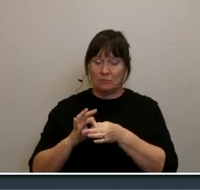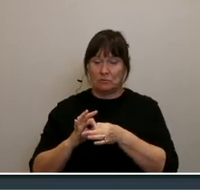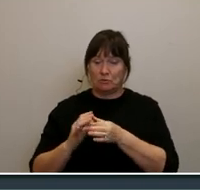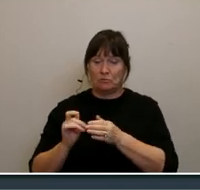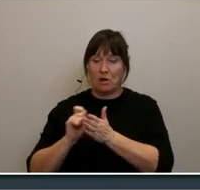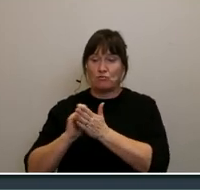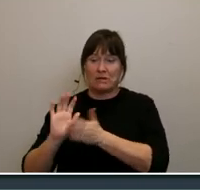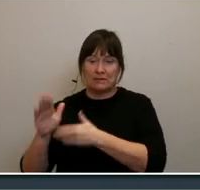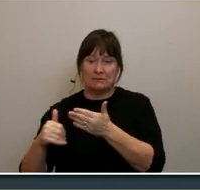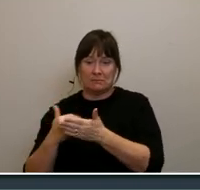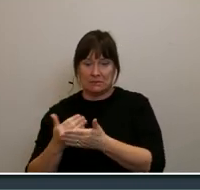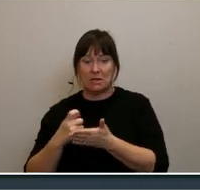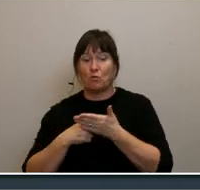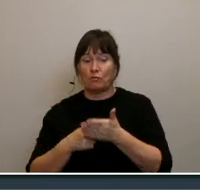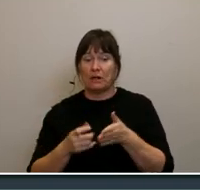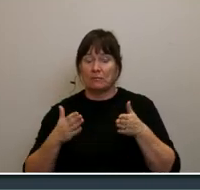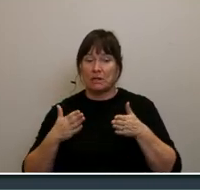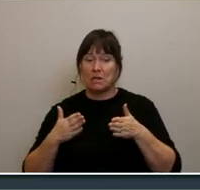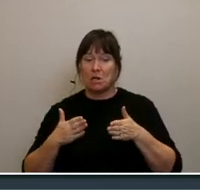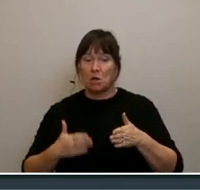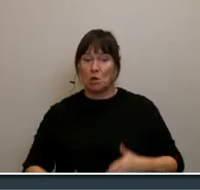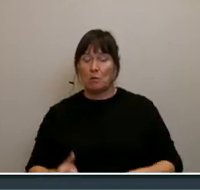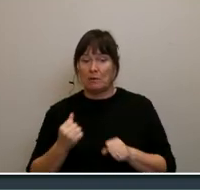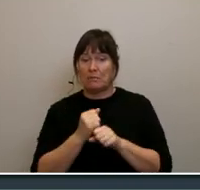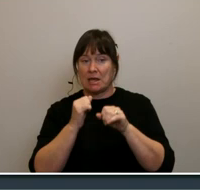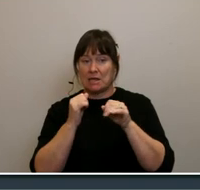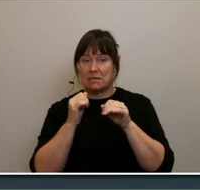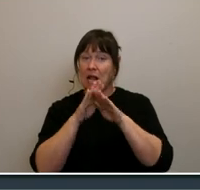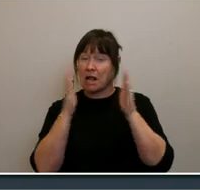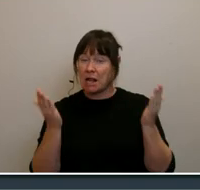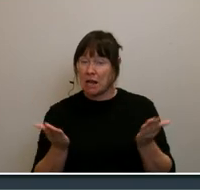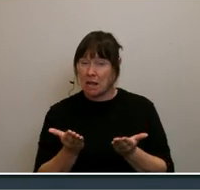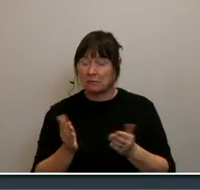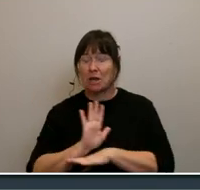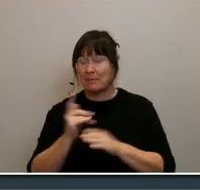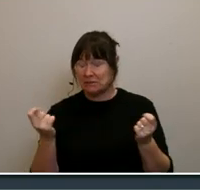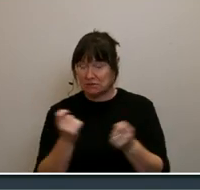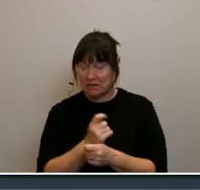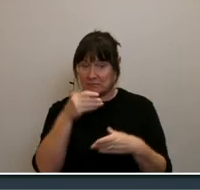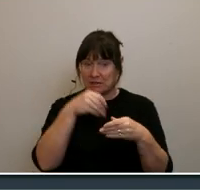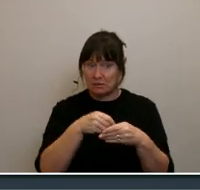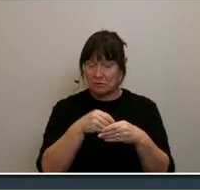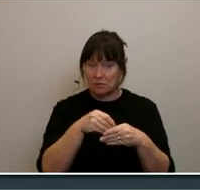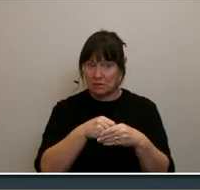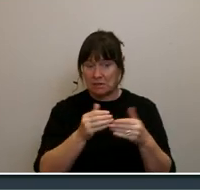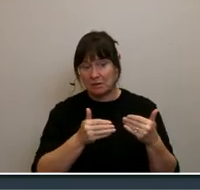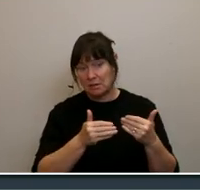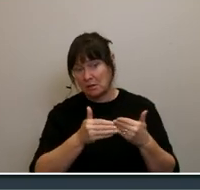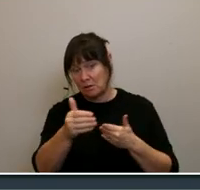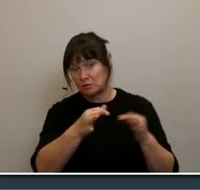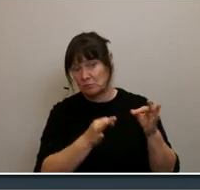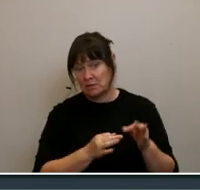submission, in which I recommended that human-induced climate change be included as a foundational issue in the Council's long-term plan